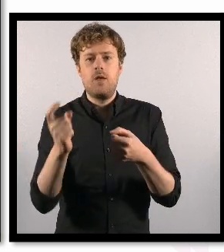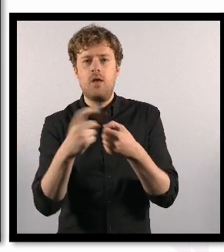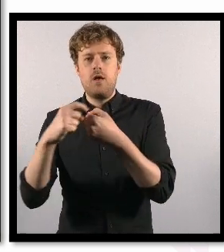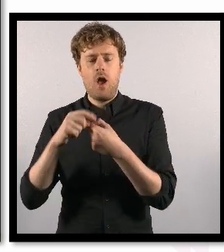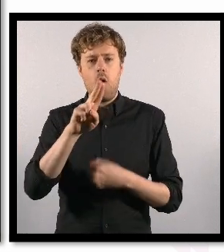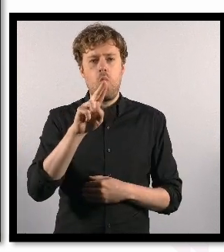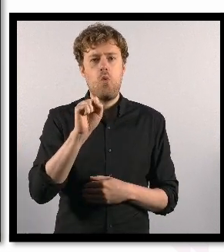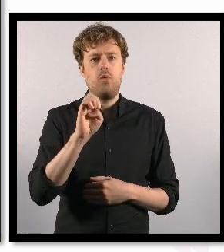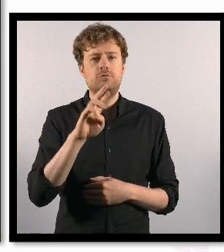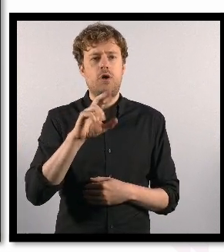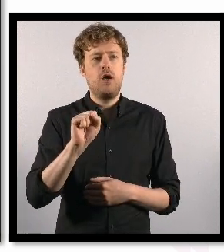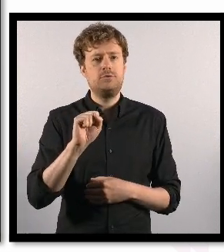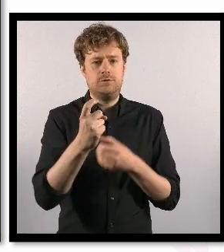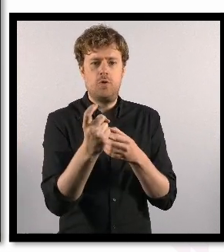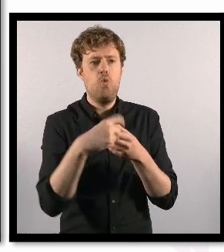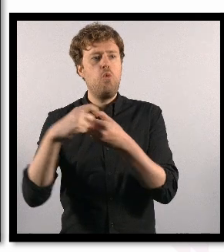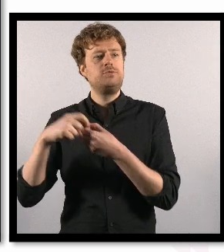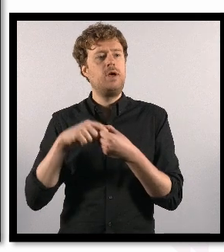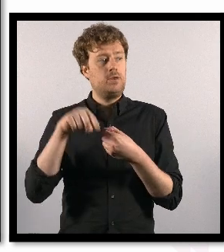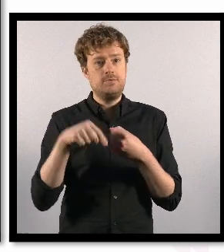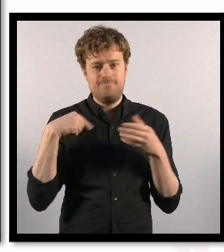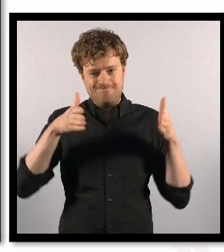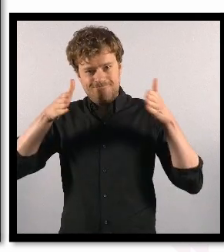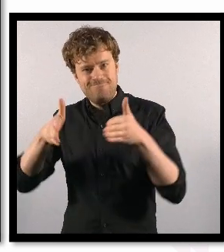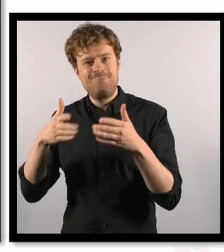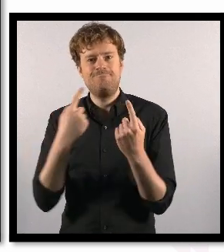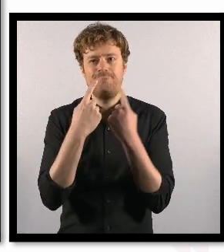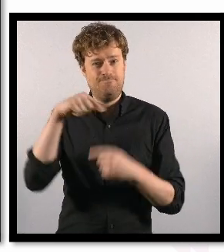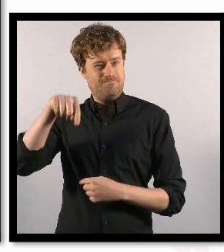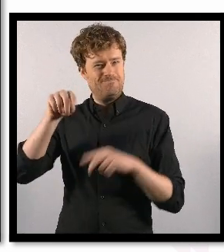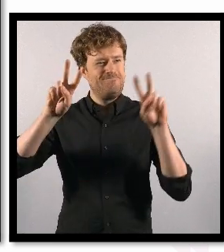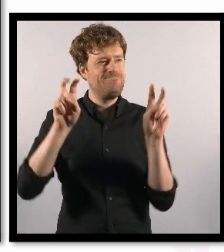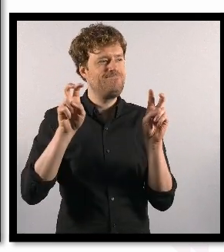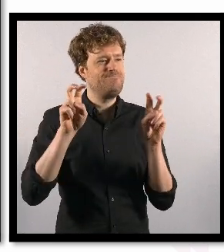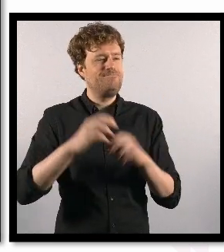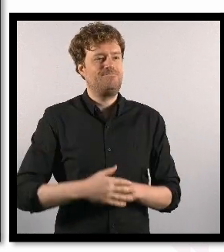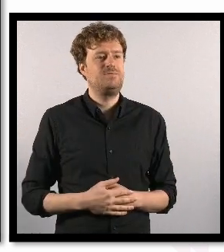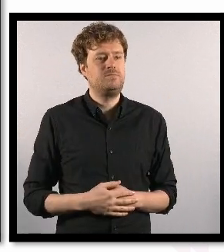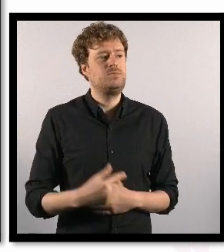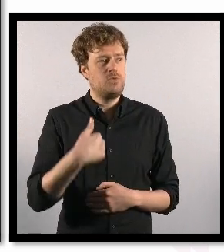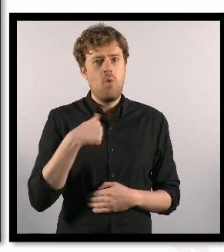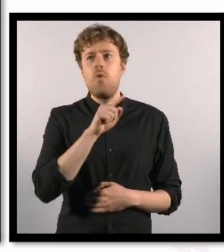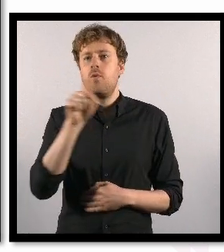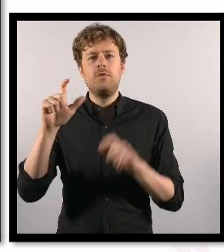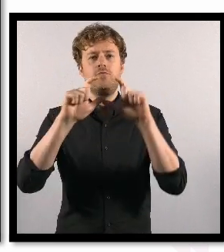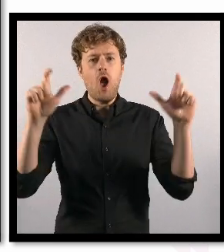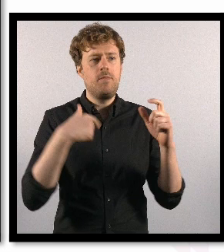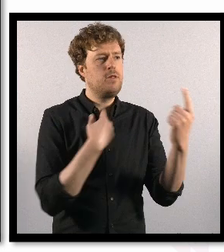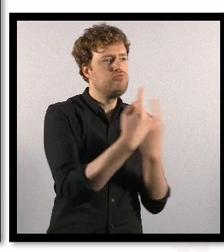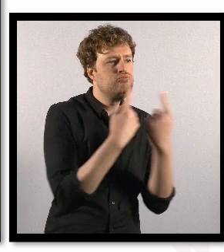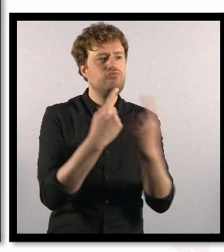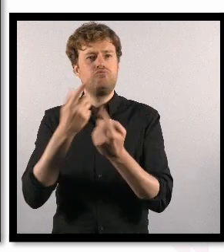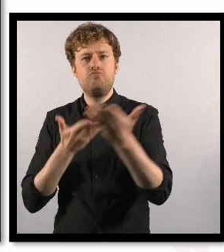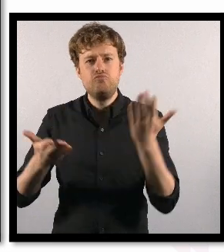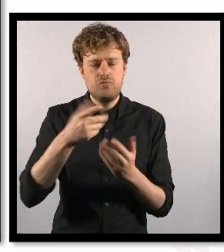know, I thought this time around, how fun could it be to kind of do maybe a set of like quick little lightning talks from companies from